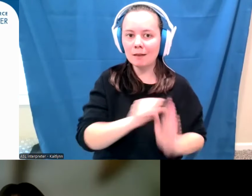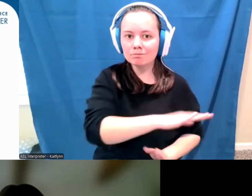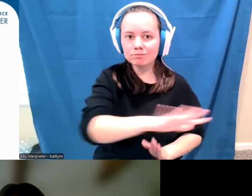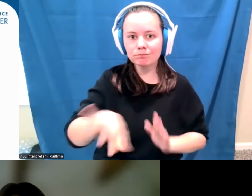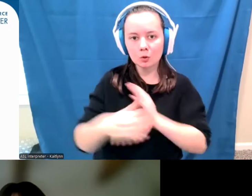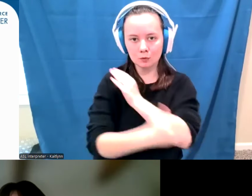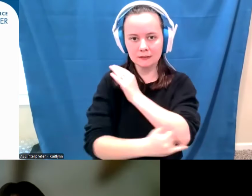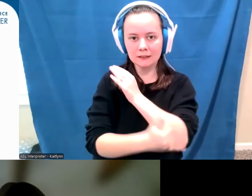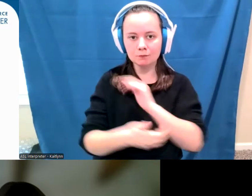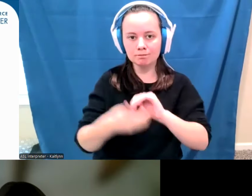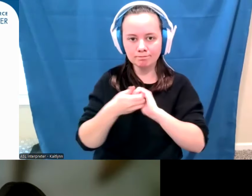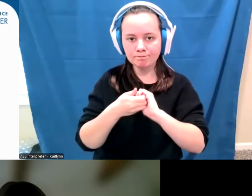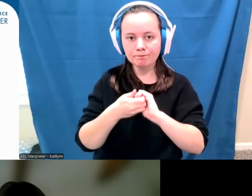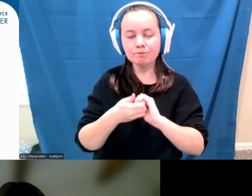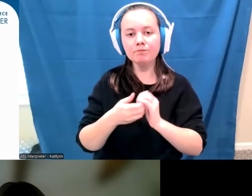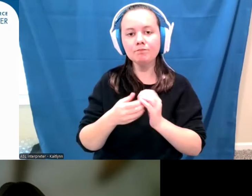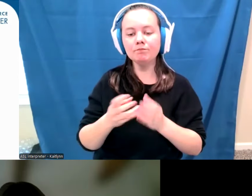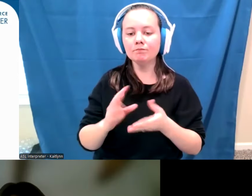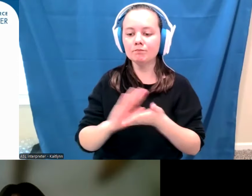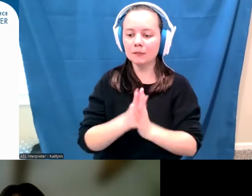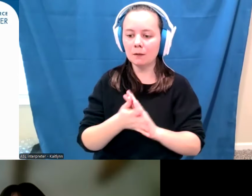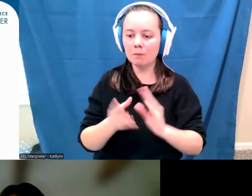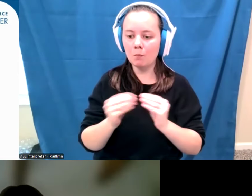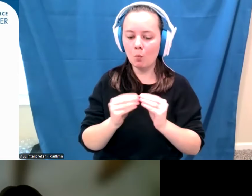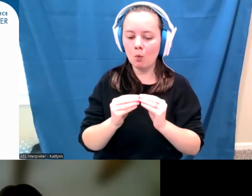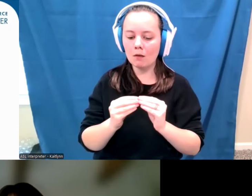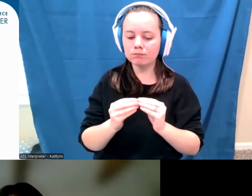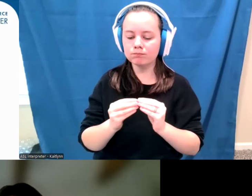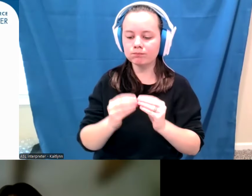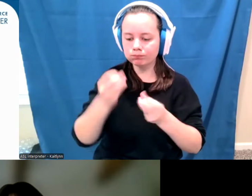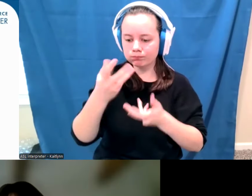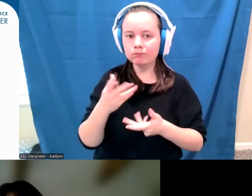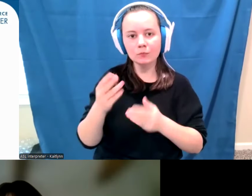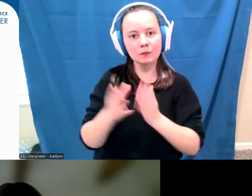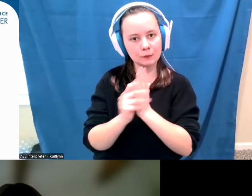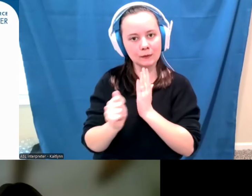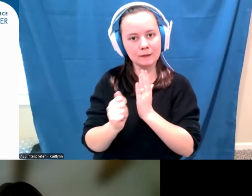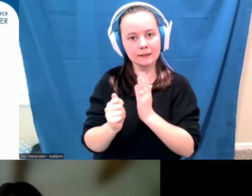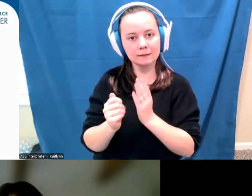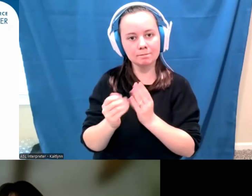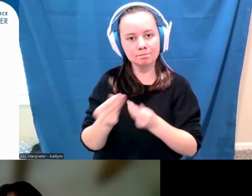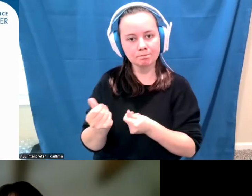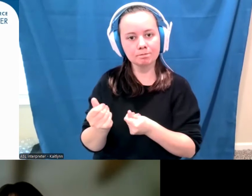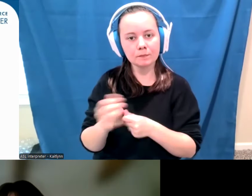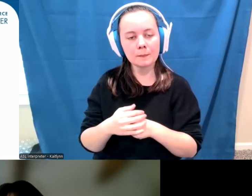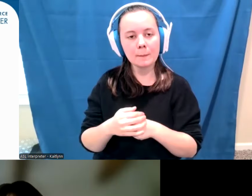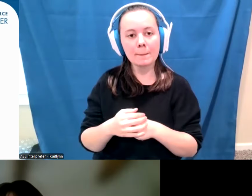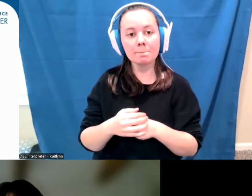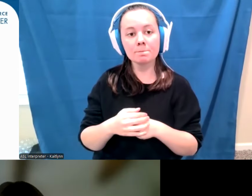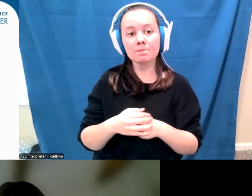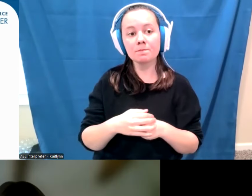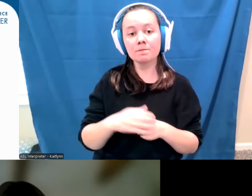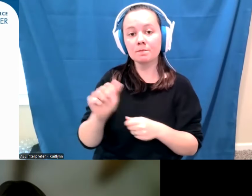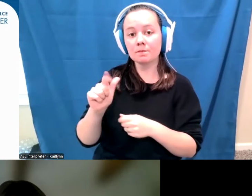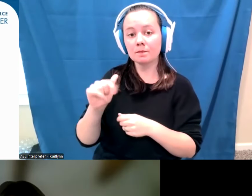and comparable direct care workforce data. And of course, as Allison spoke to earlier, states will be accountable